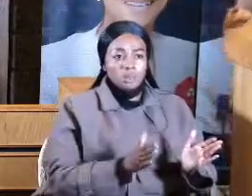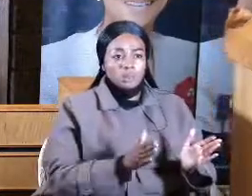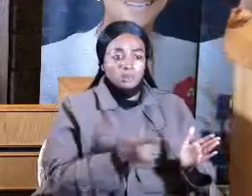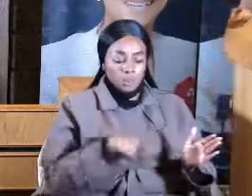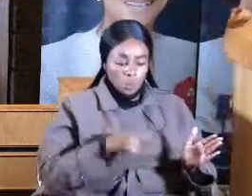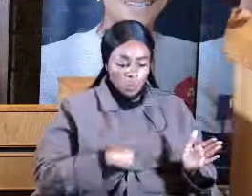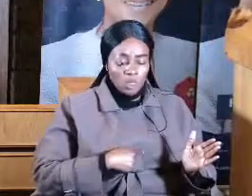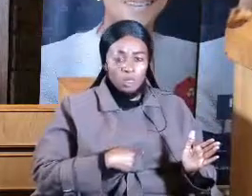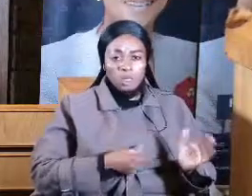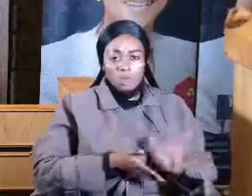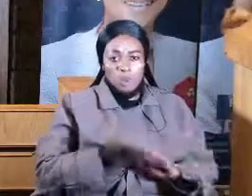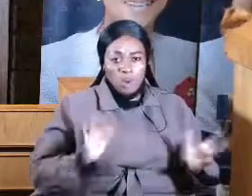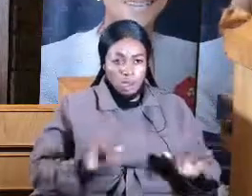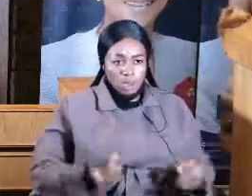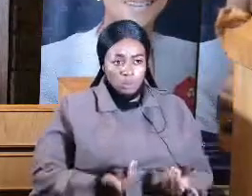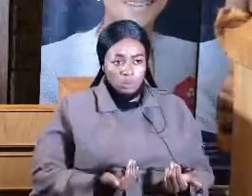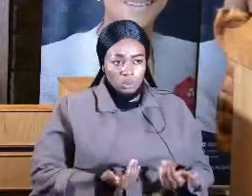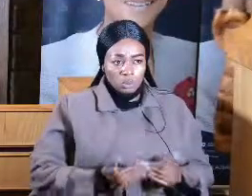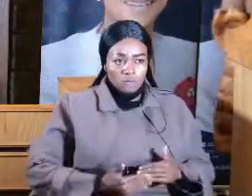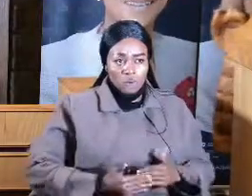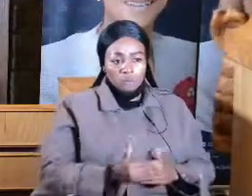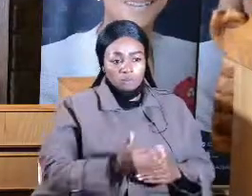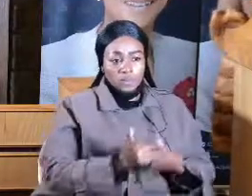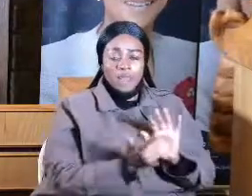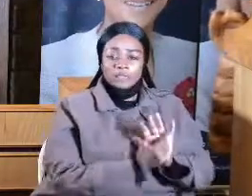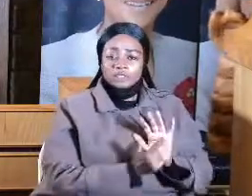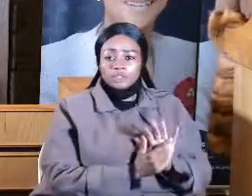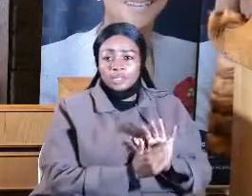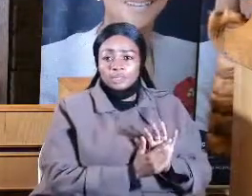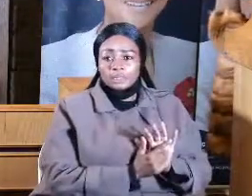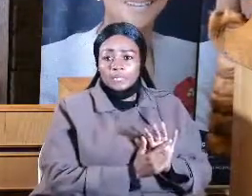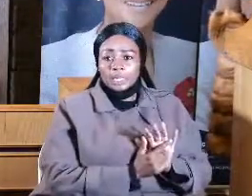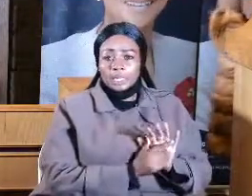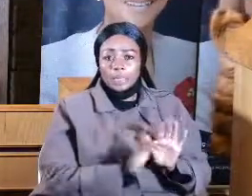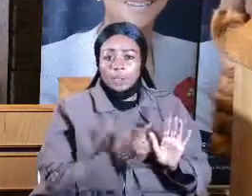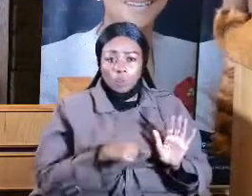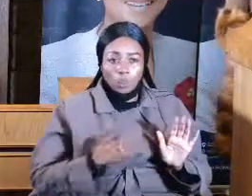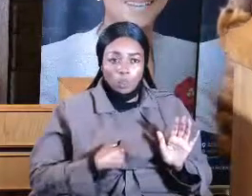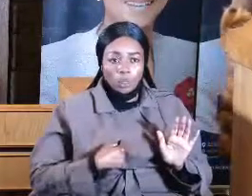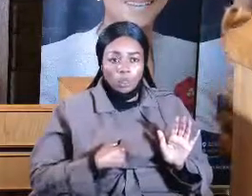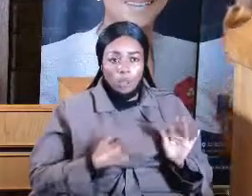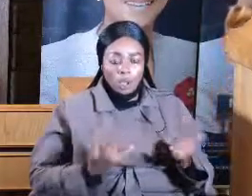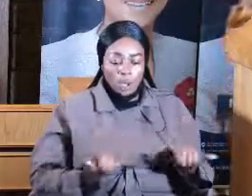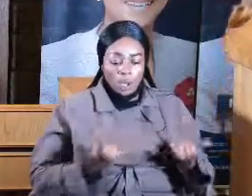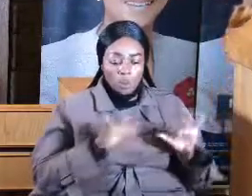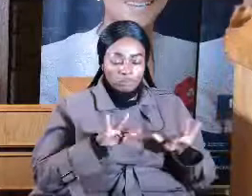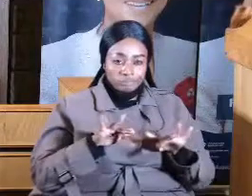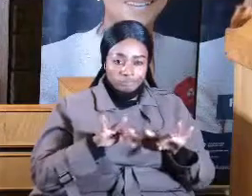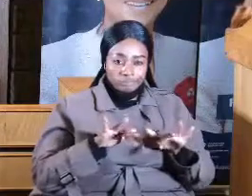the implementation of the legislations that we are having in place.